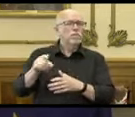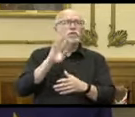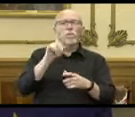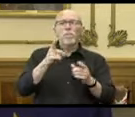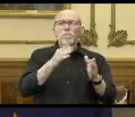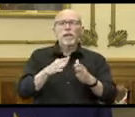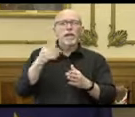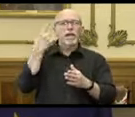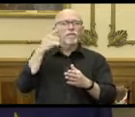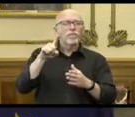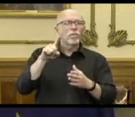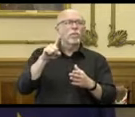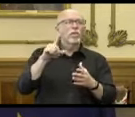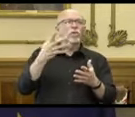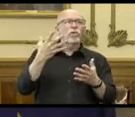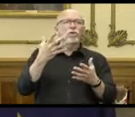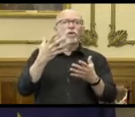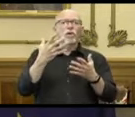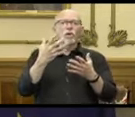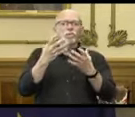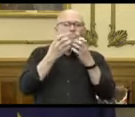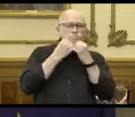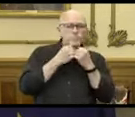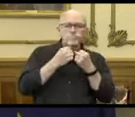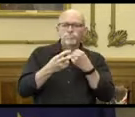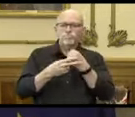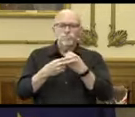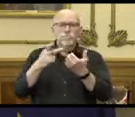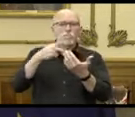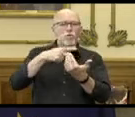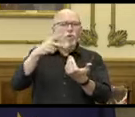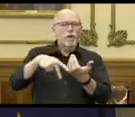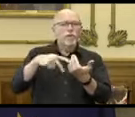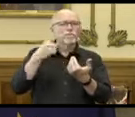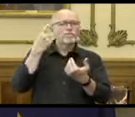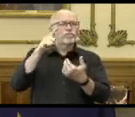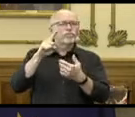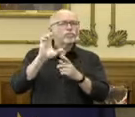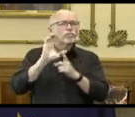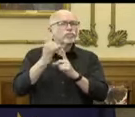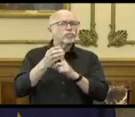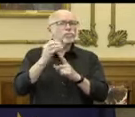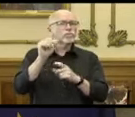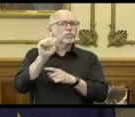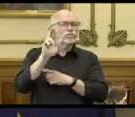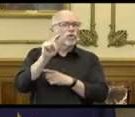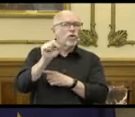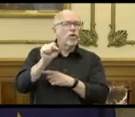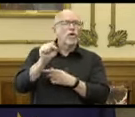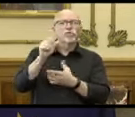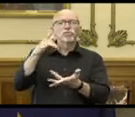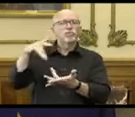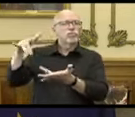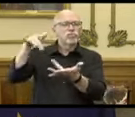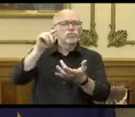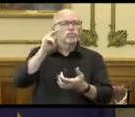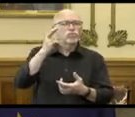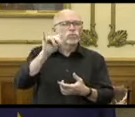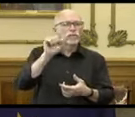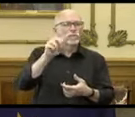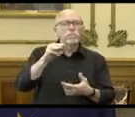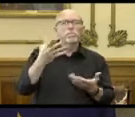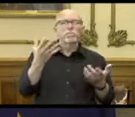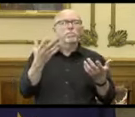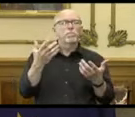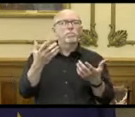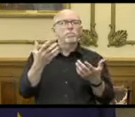for restoration and preservation, programs for cultural and arts and tourism. Property